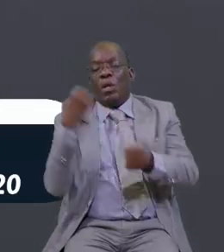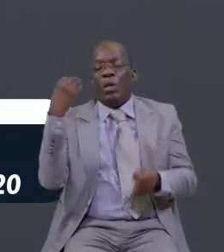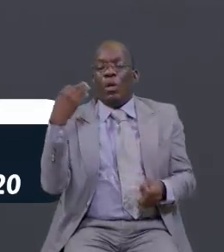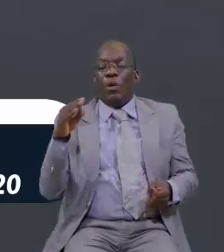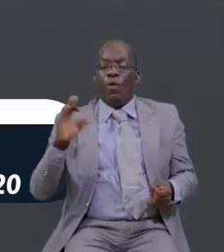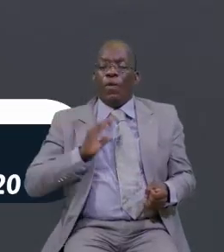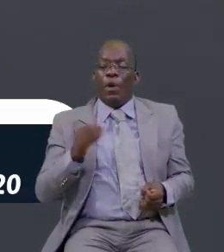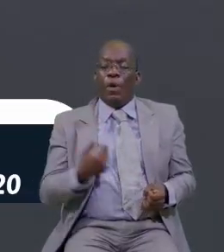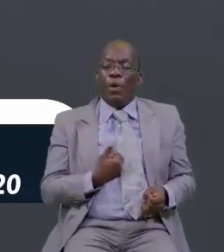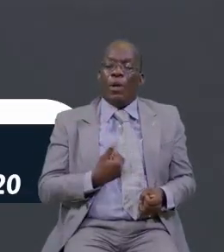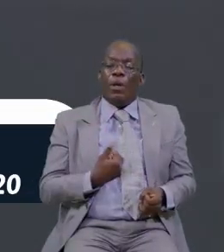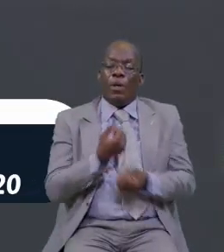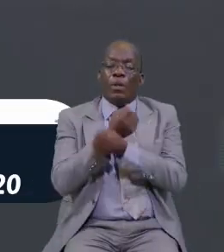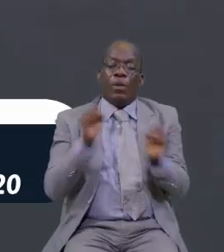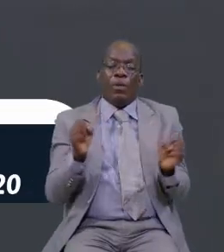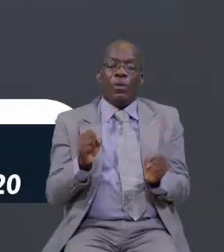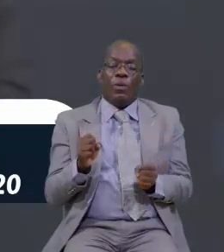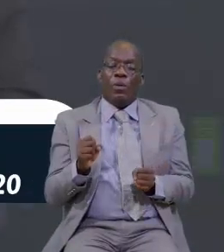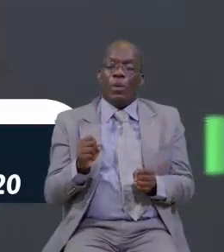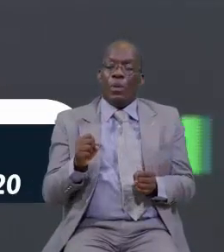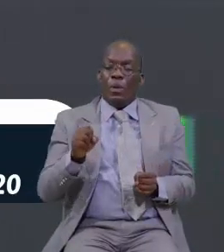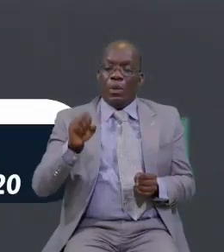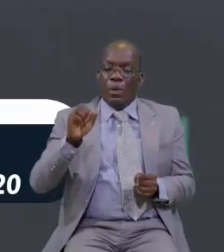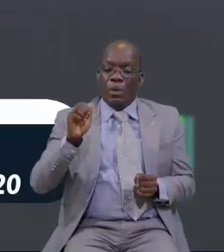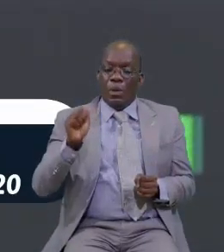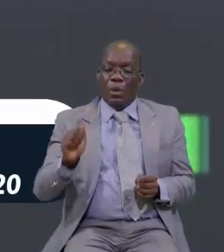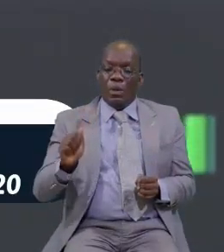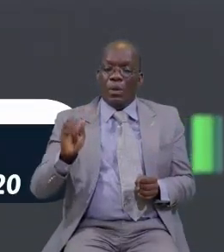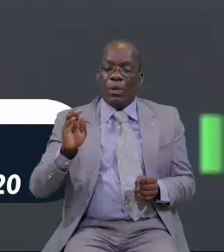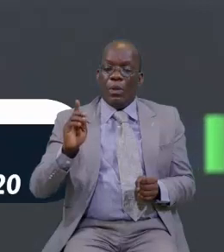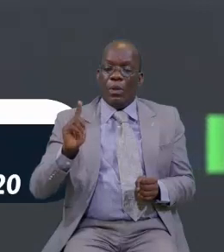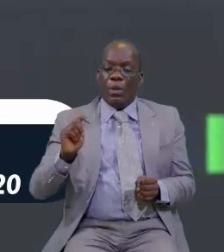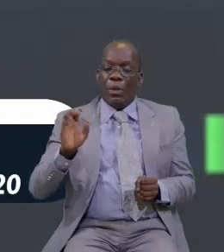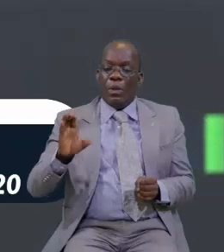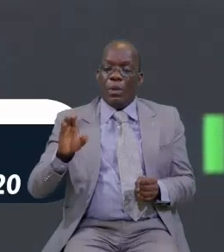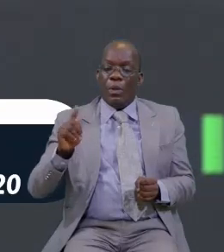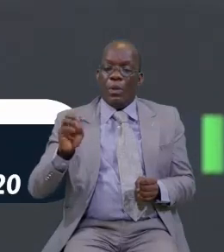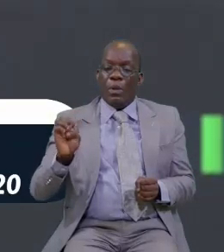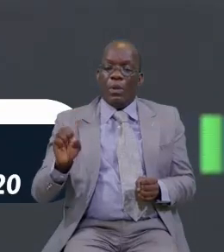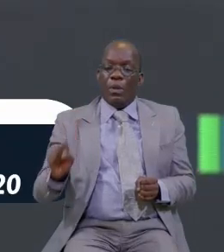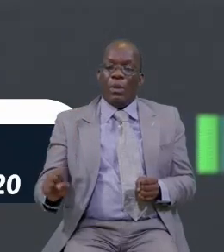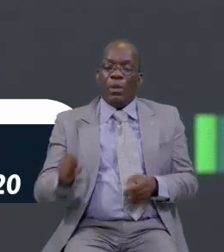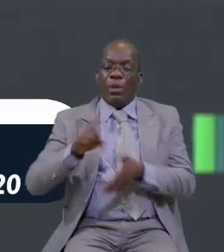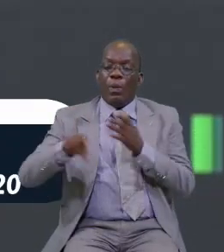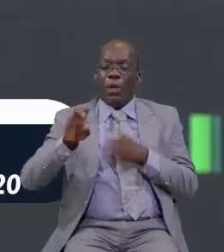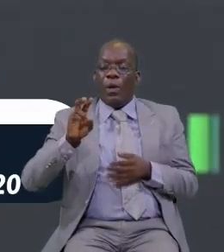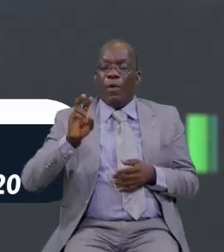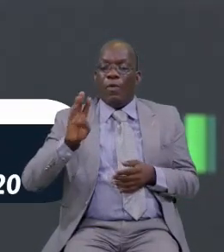In Acts chapter 4, reading from verse 11, "This is the